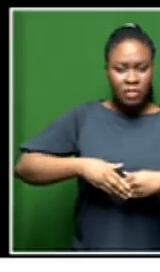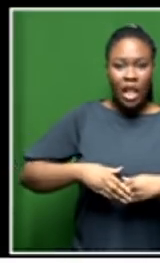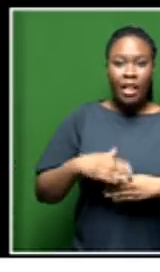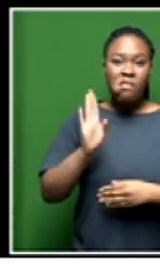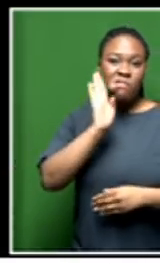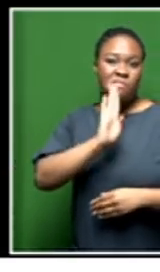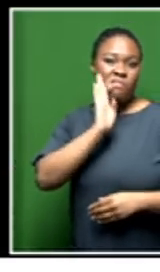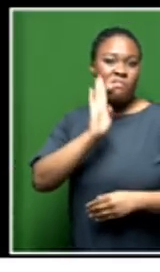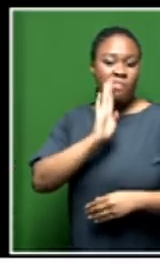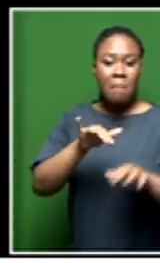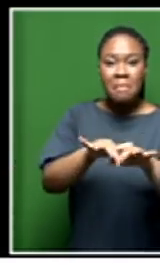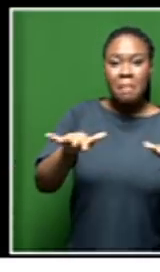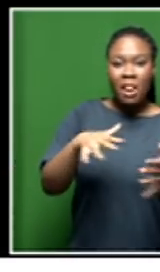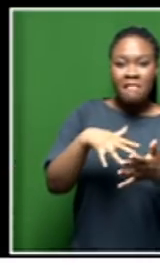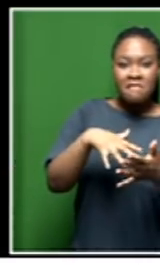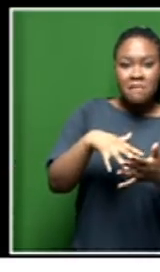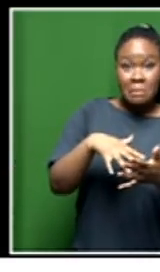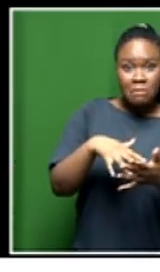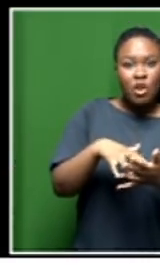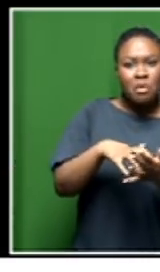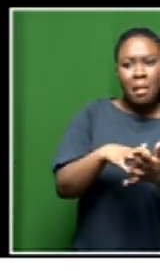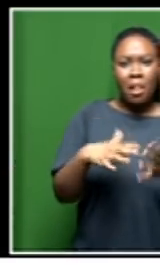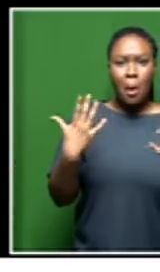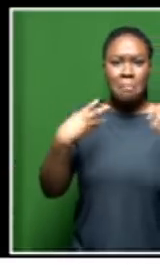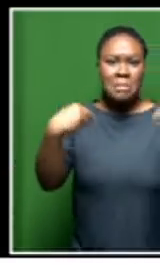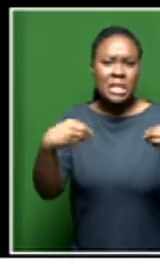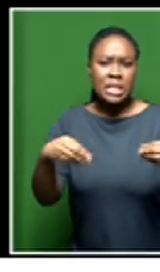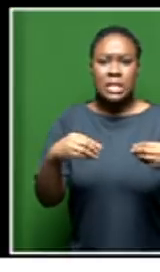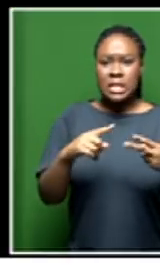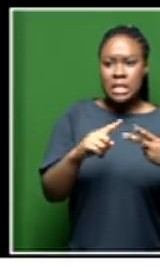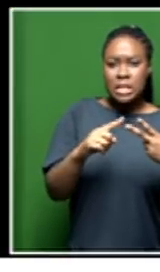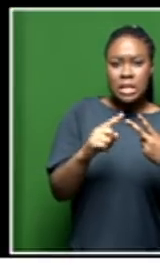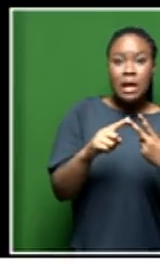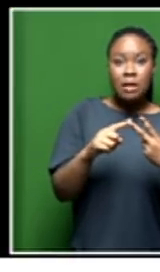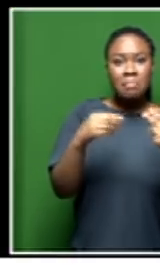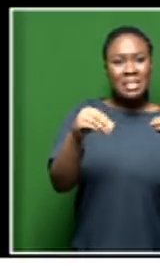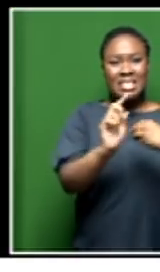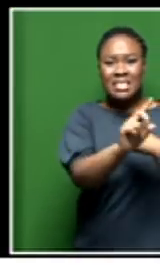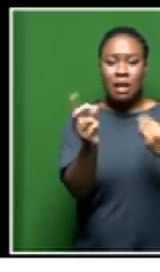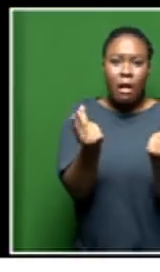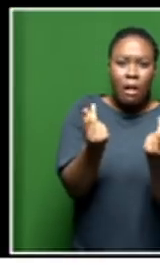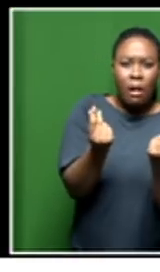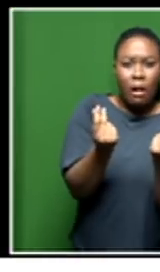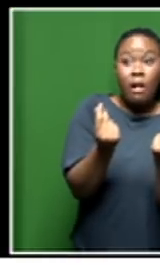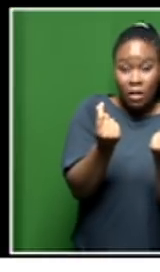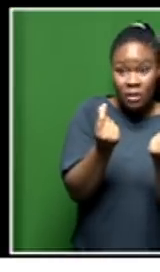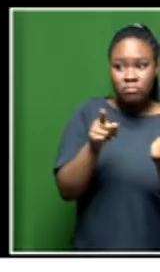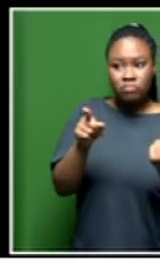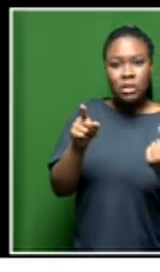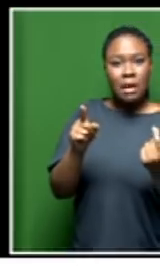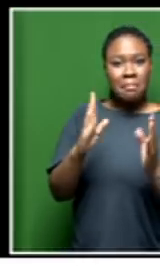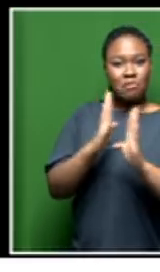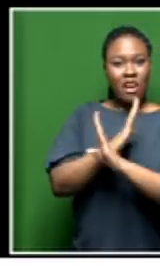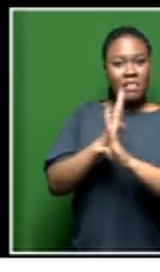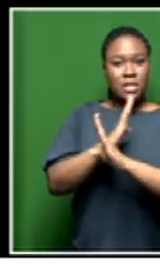to mostly the extraction businesses, the mineral wealth businesses, where these private and military security companies